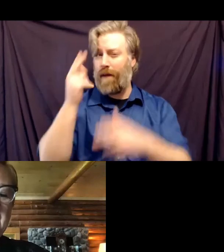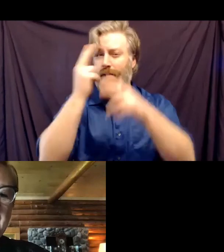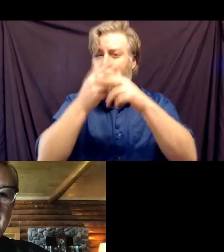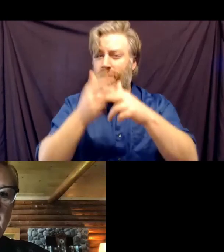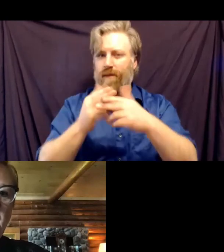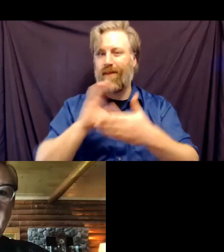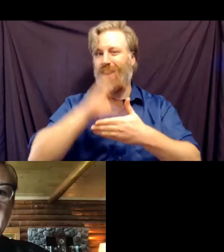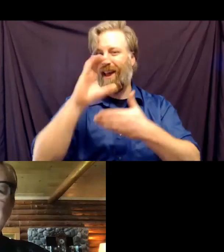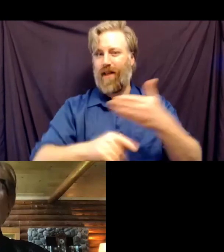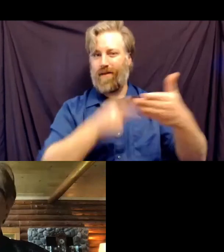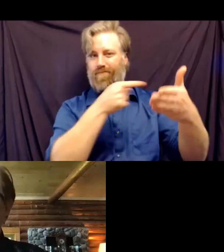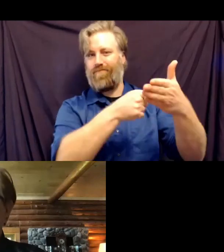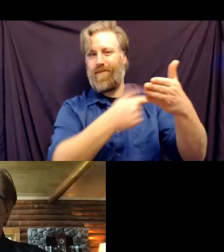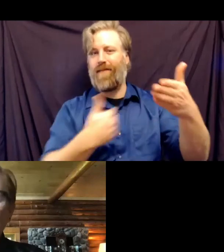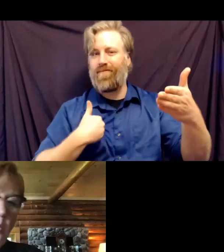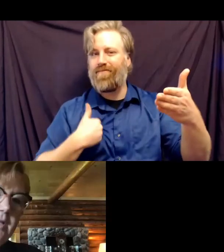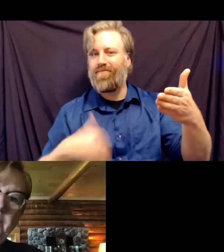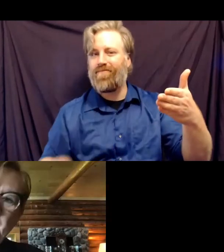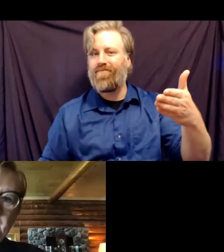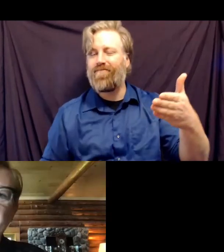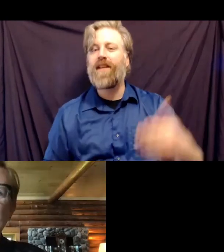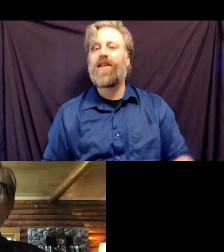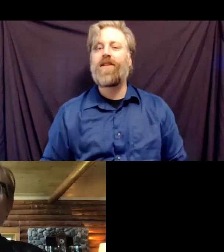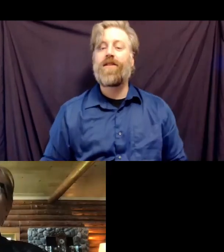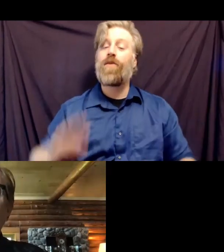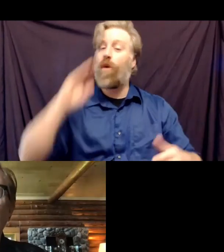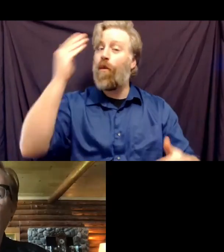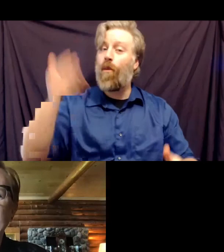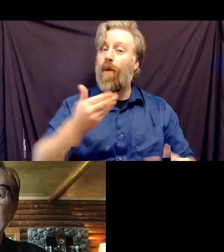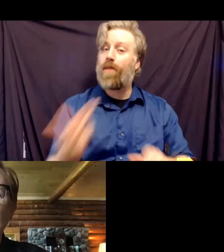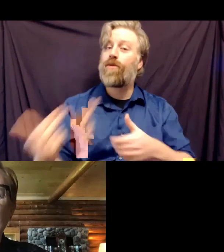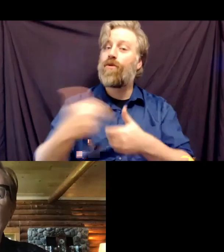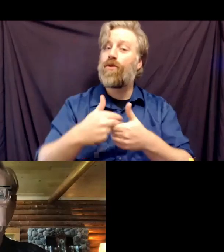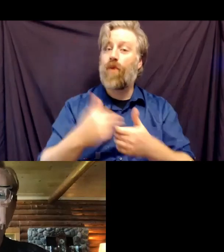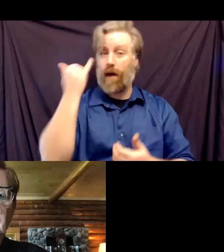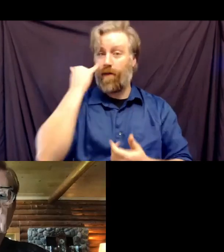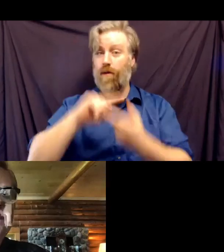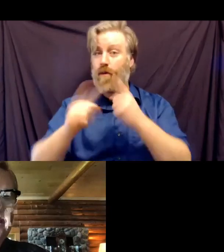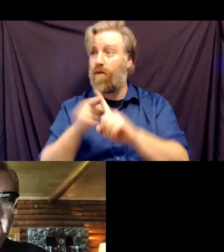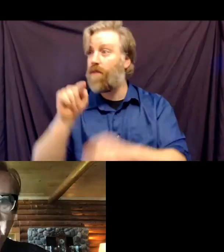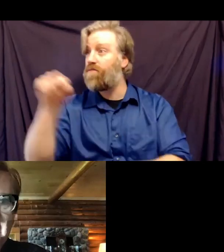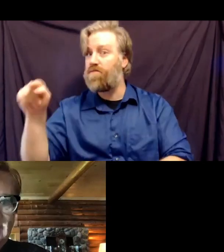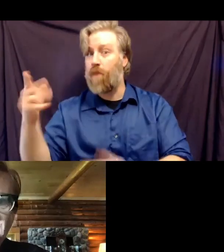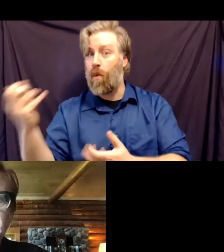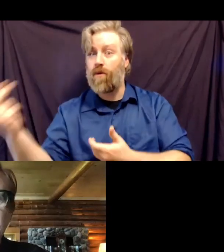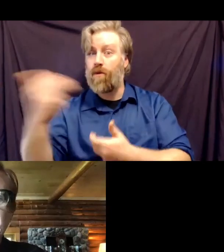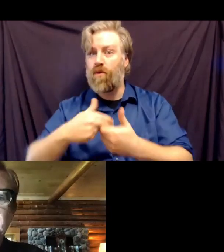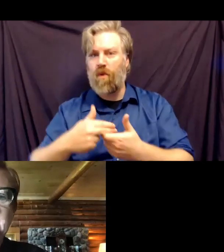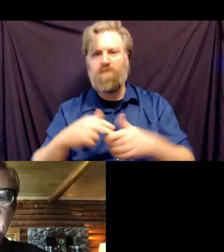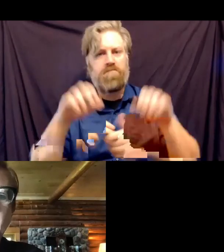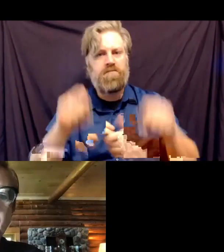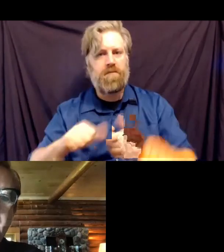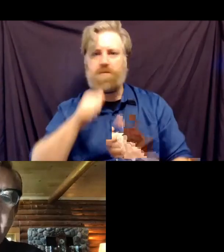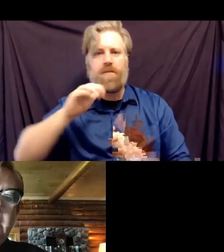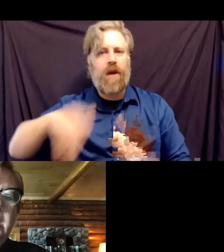and know that we welcome you to join. If you have friends that you would like to join, it's not too late. Registration is